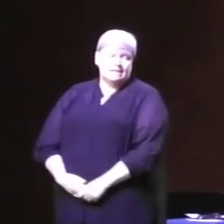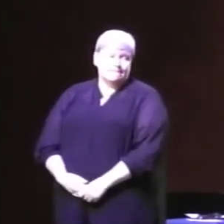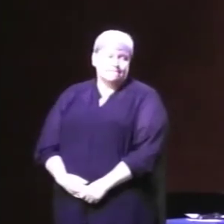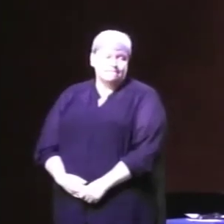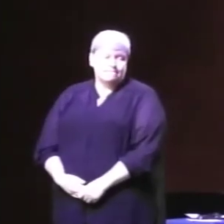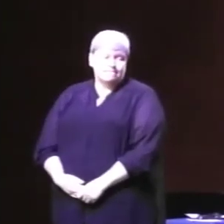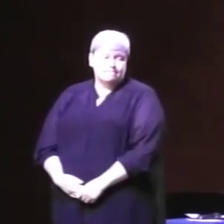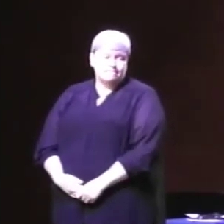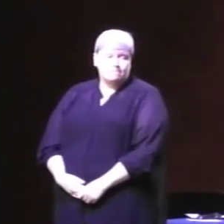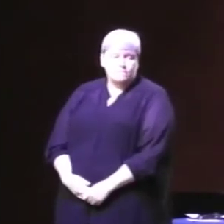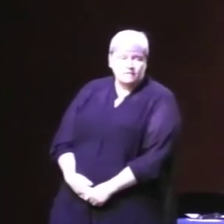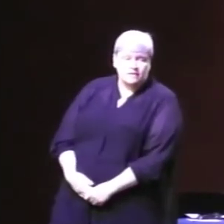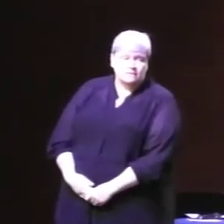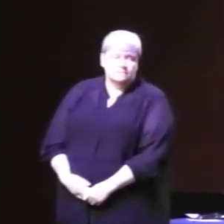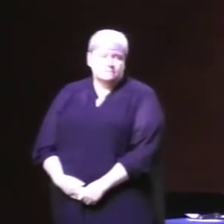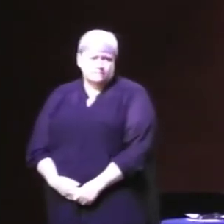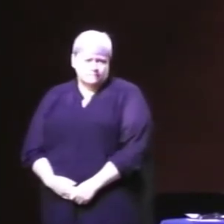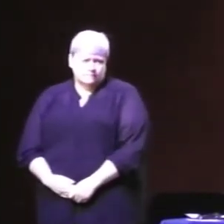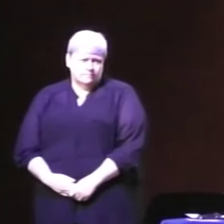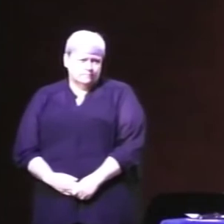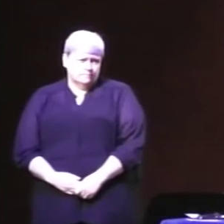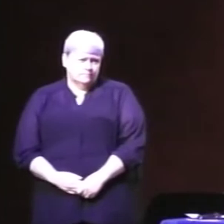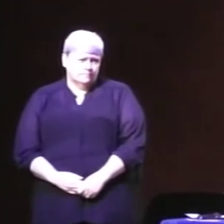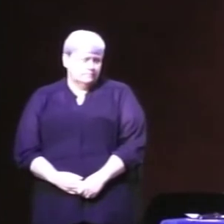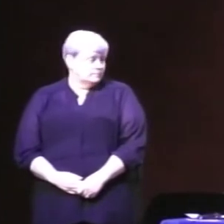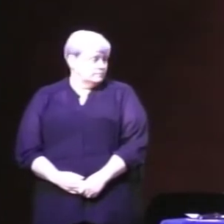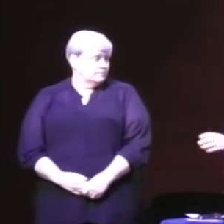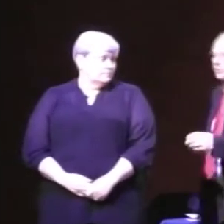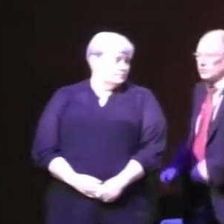Thank you. Do we have any speakers? Yeah.